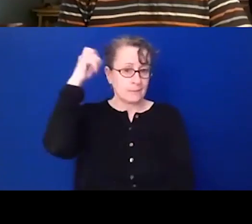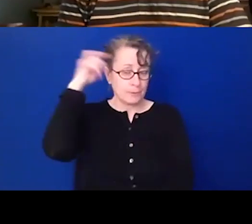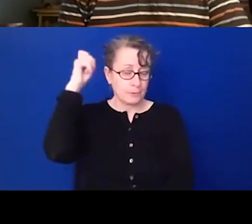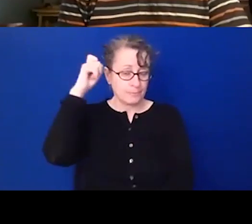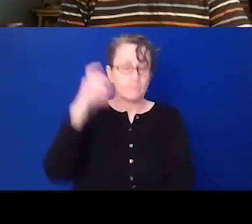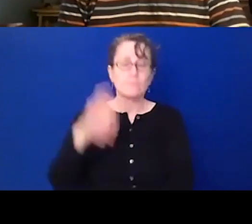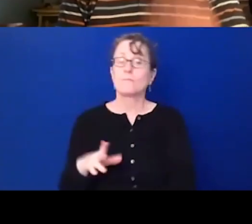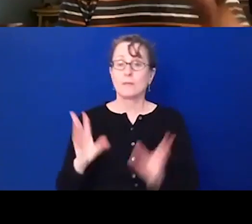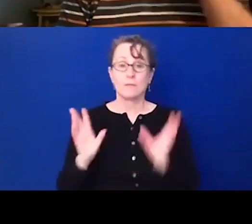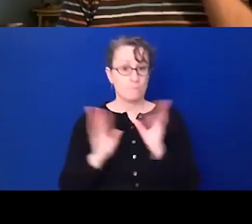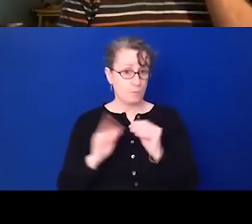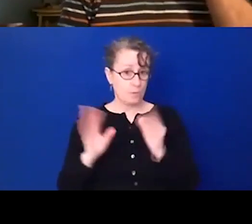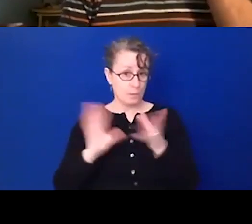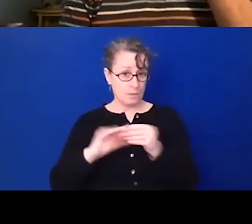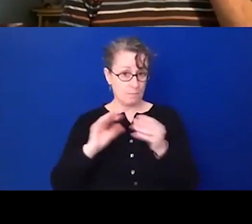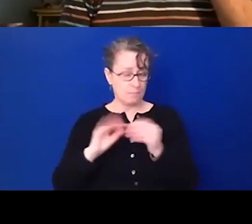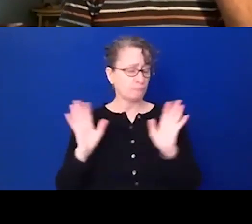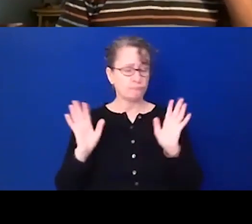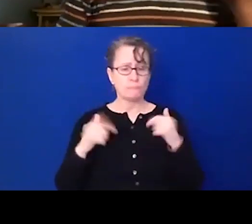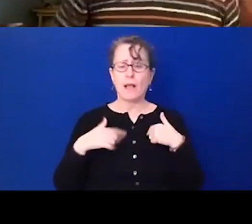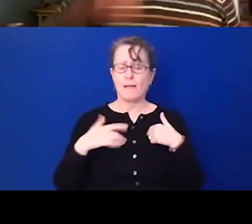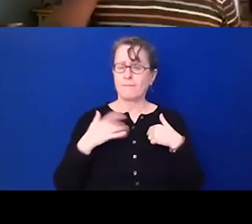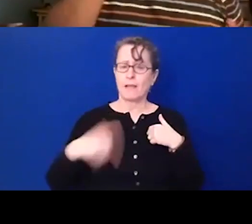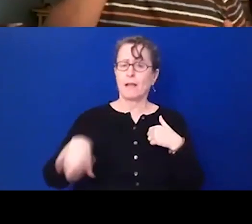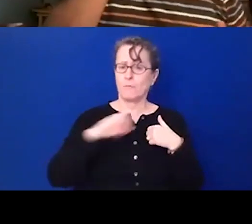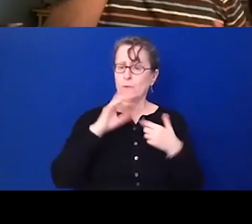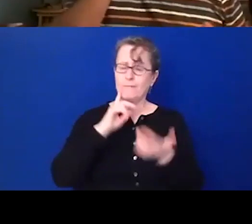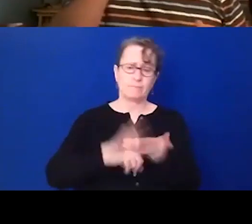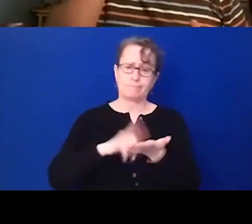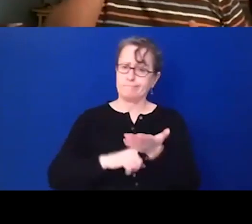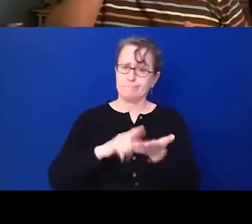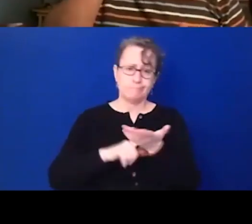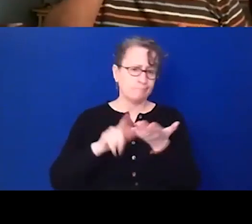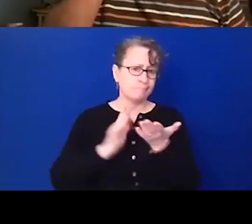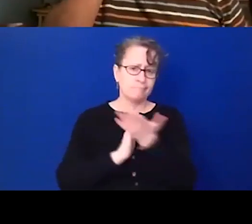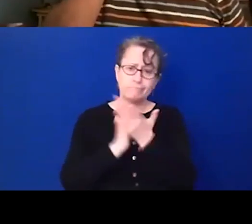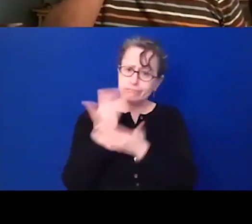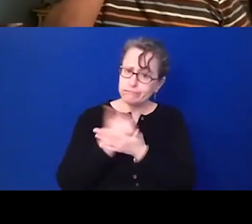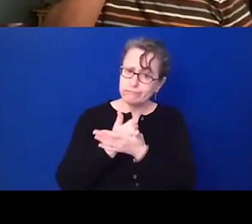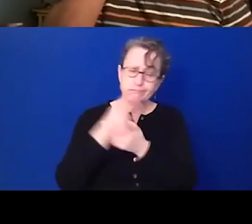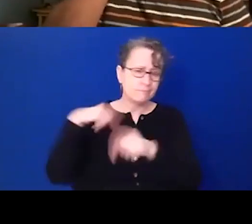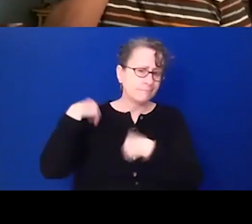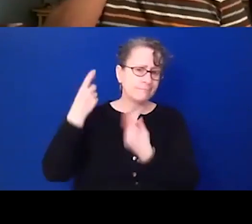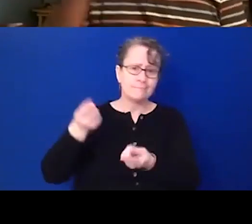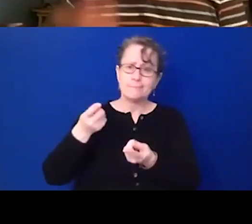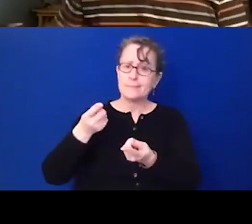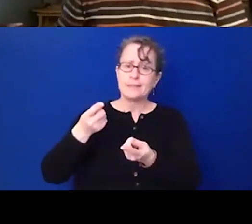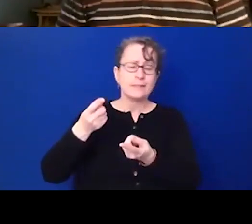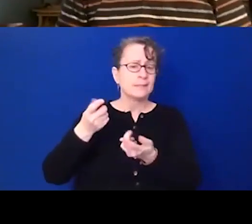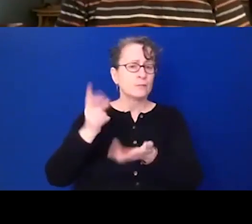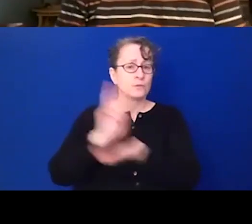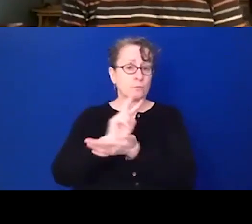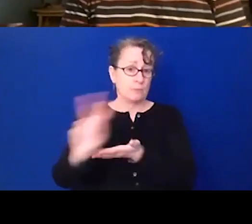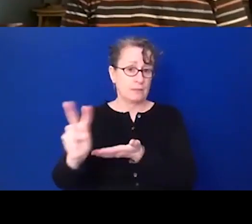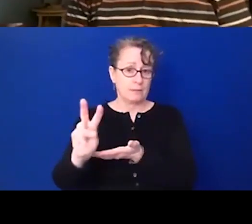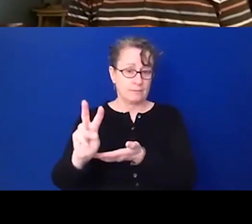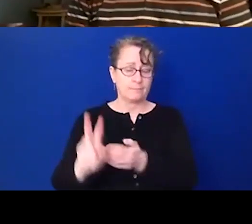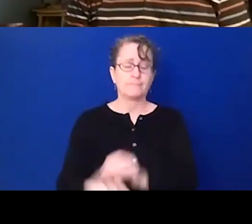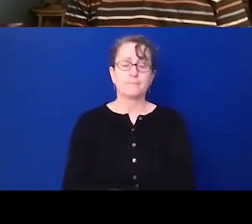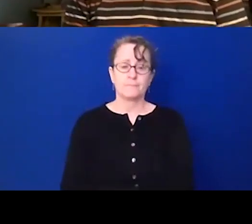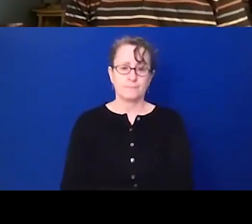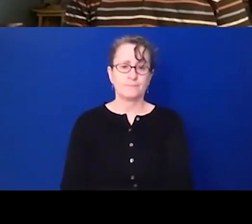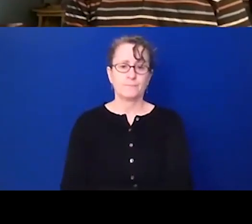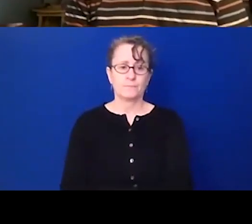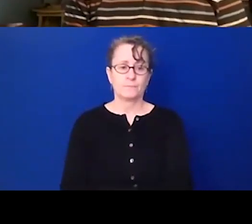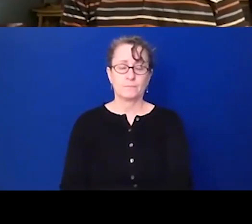I think it's been thoroughly digested in the past 14 days. Are